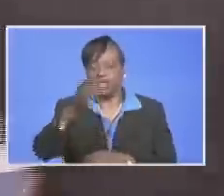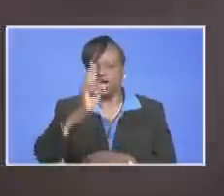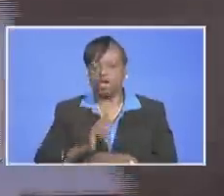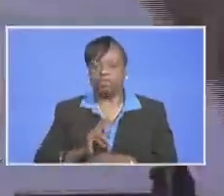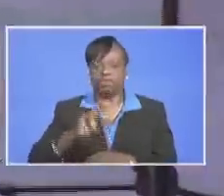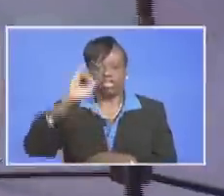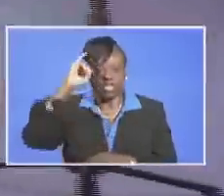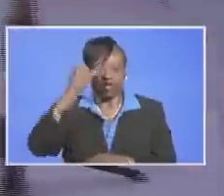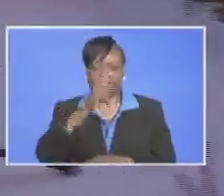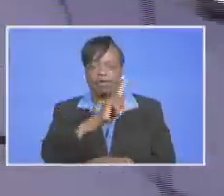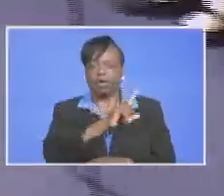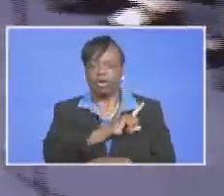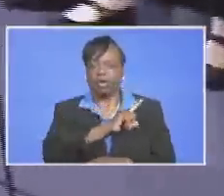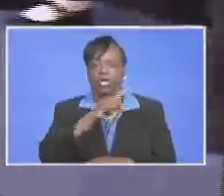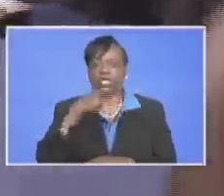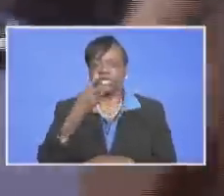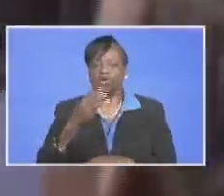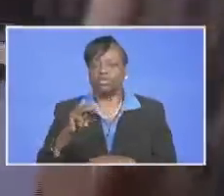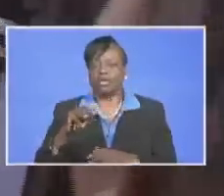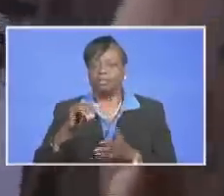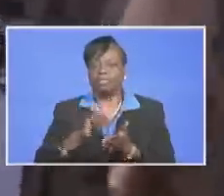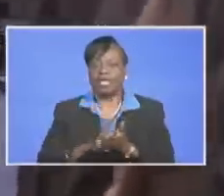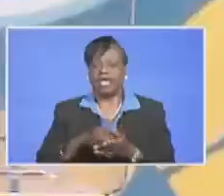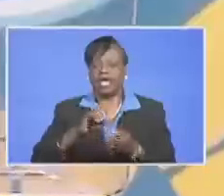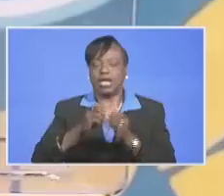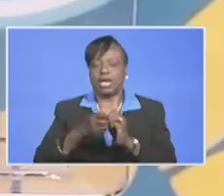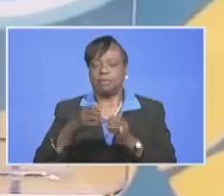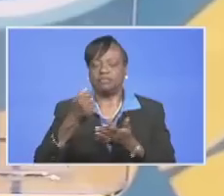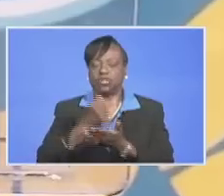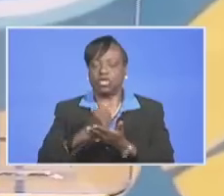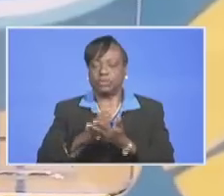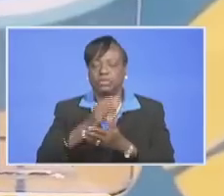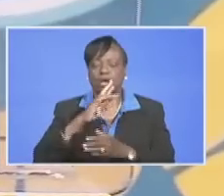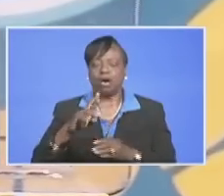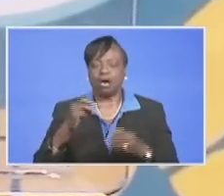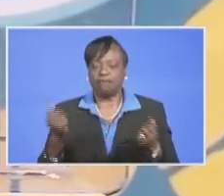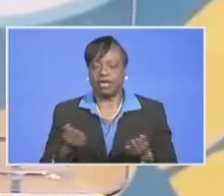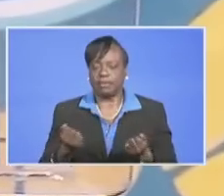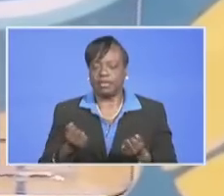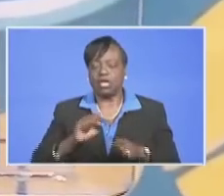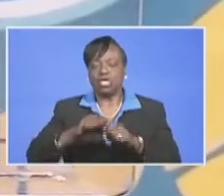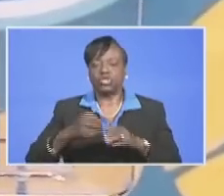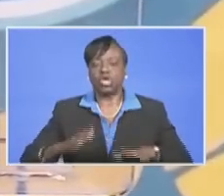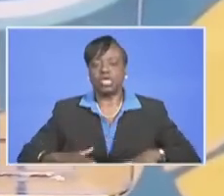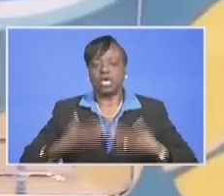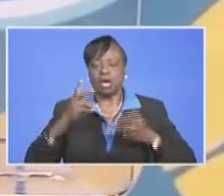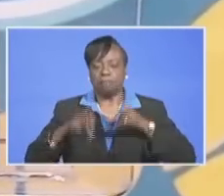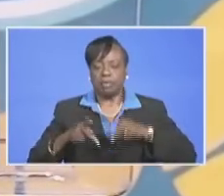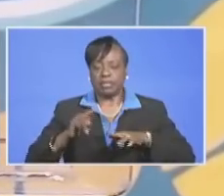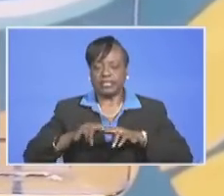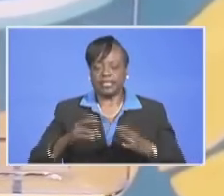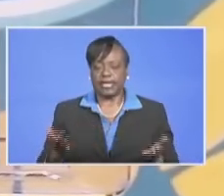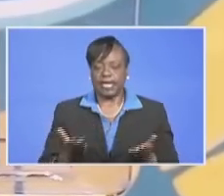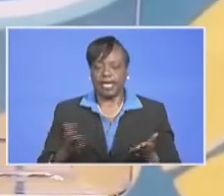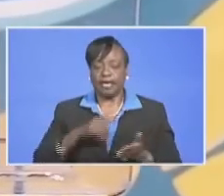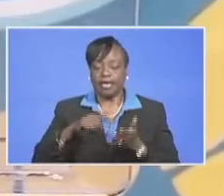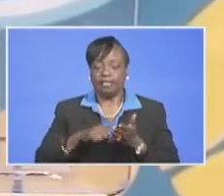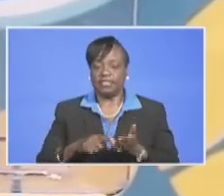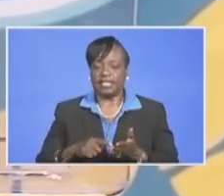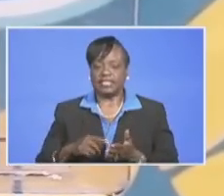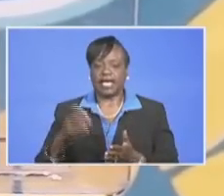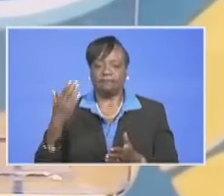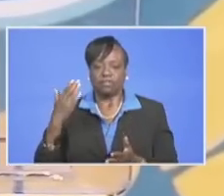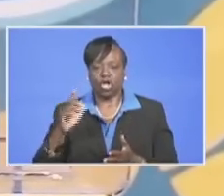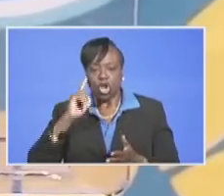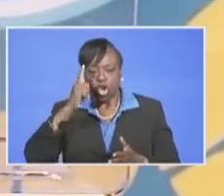Lloyd told them that a number of scholarships are available. So young people who are sitting here this afternoon, look in the stands and